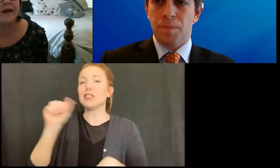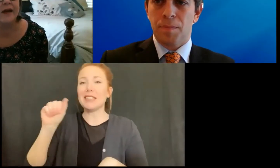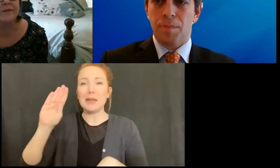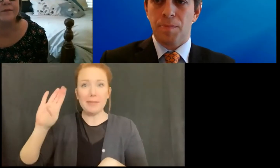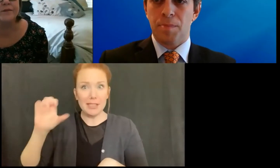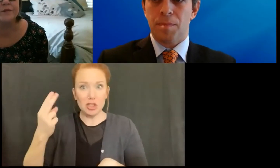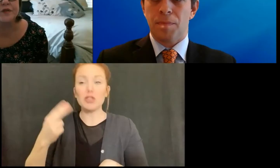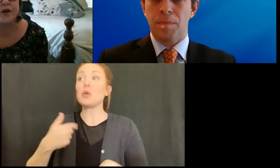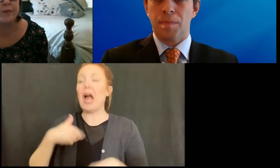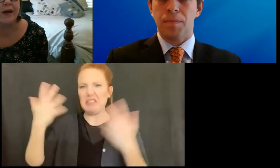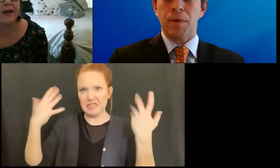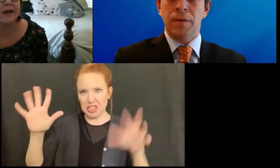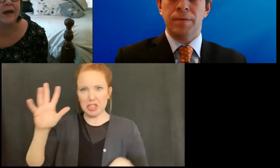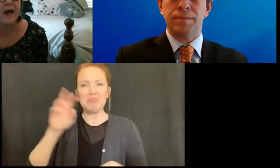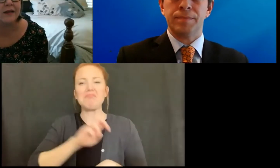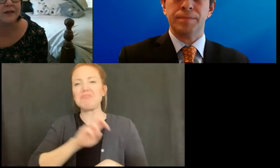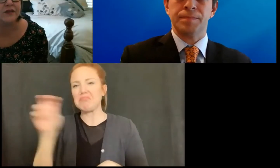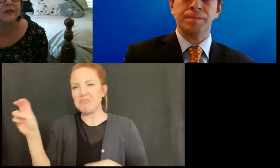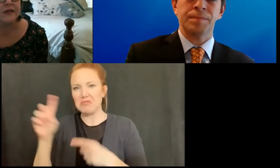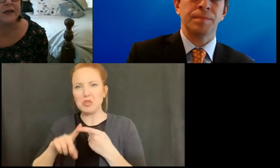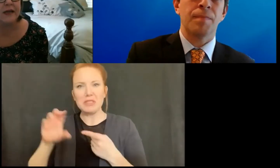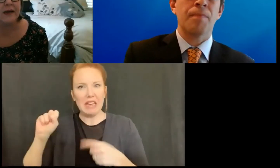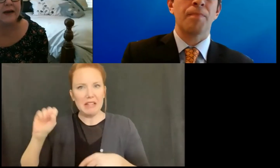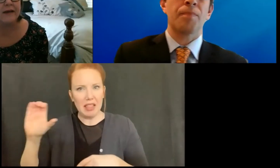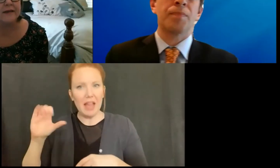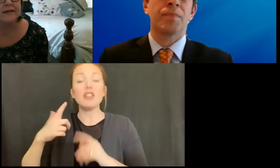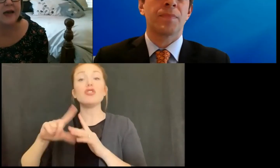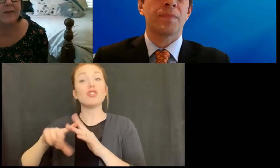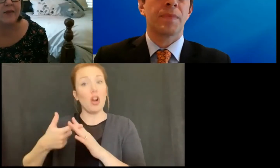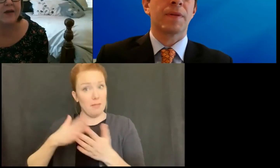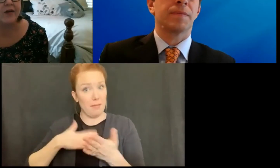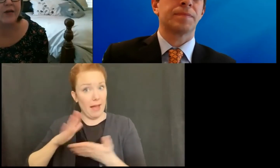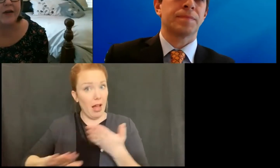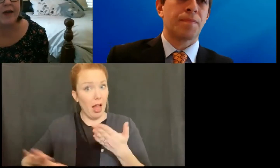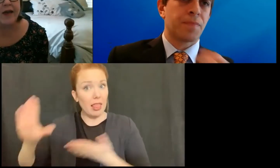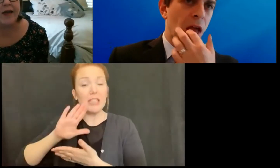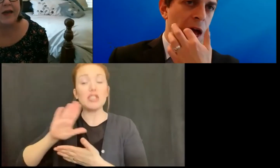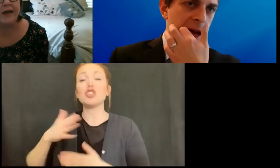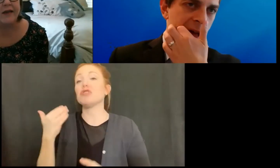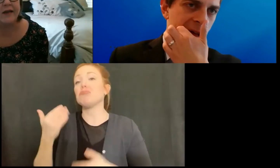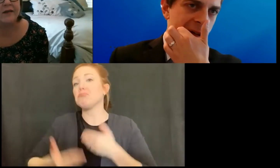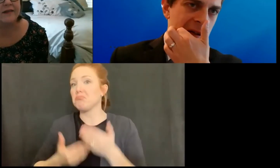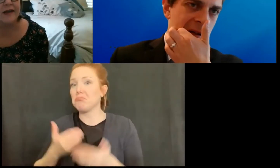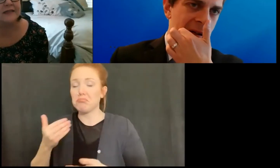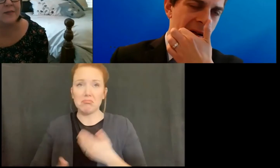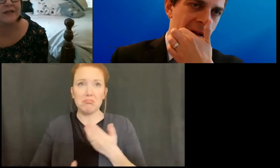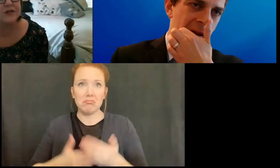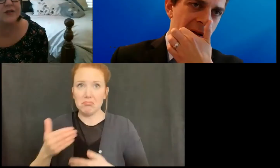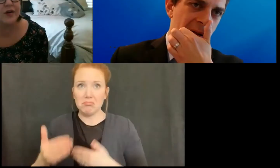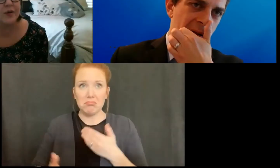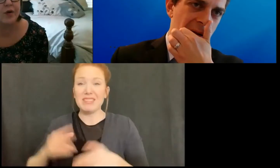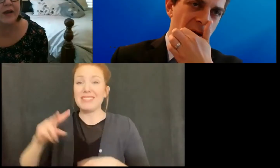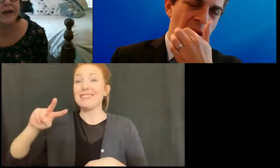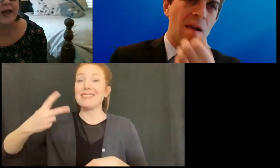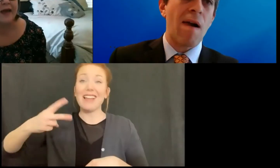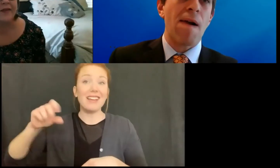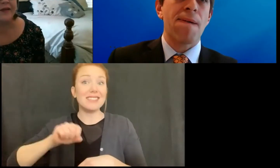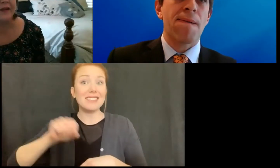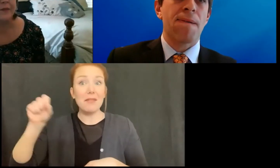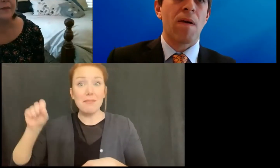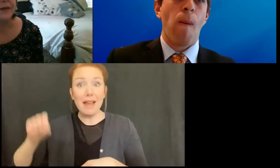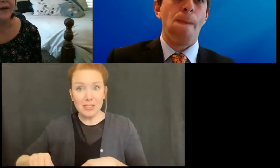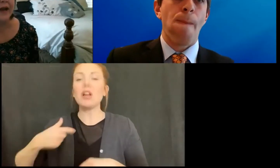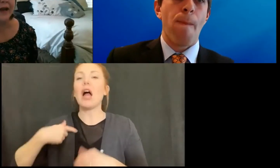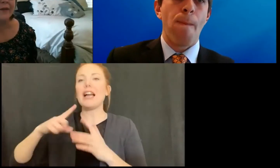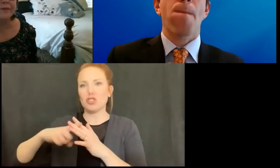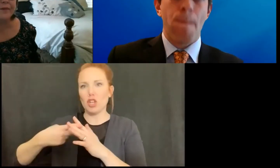and started my college time there. And second semester started working at the